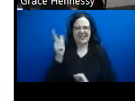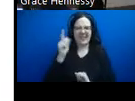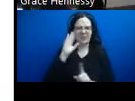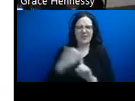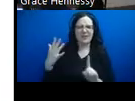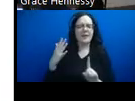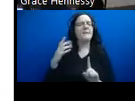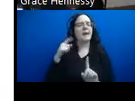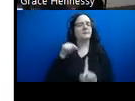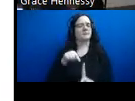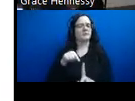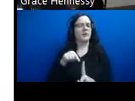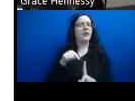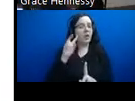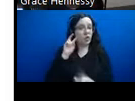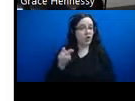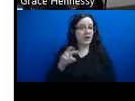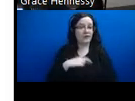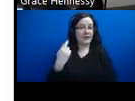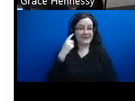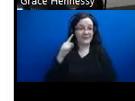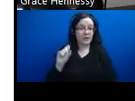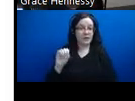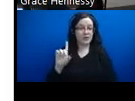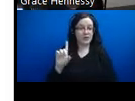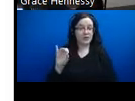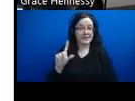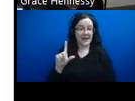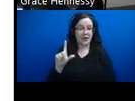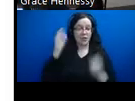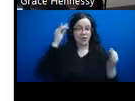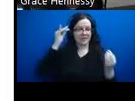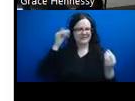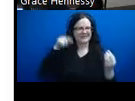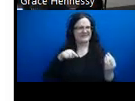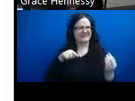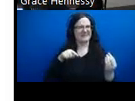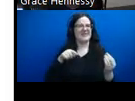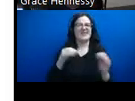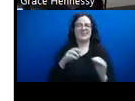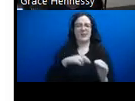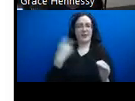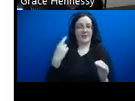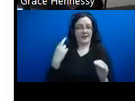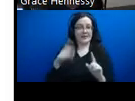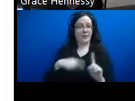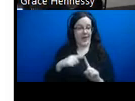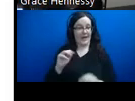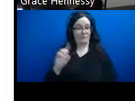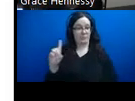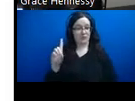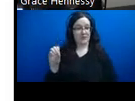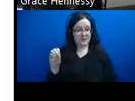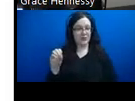of suicidal ideation, they found that it was significantly associated with a lifetime diagnosis of mood disorders, also with substance use disorders